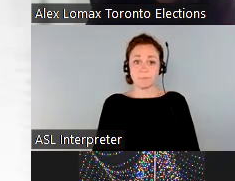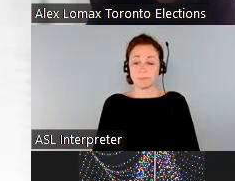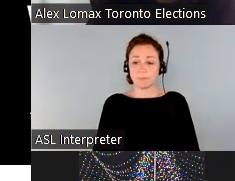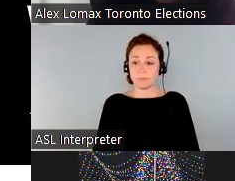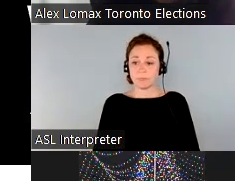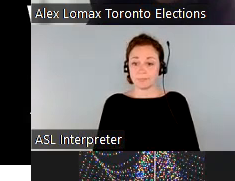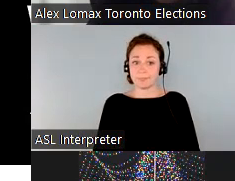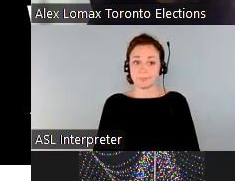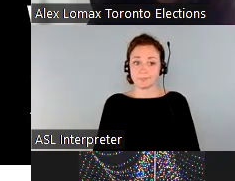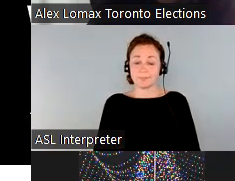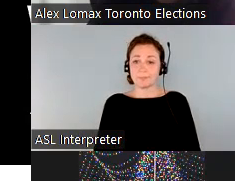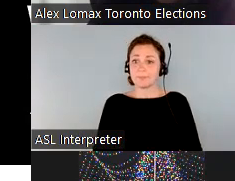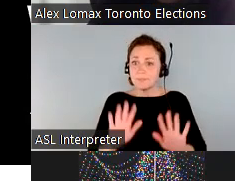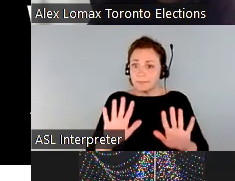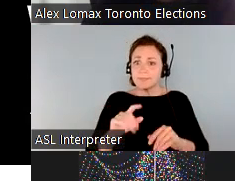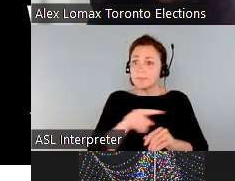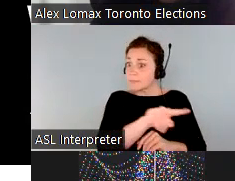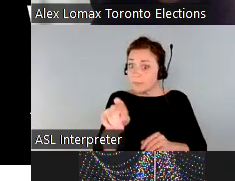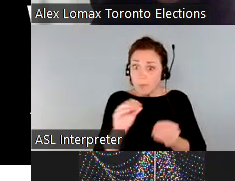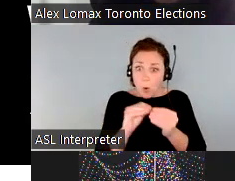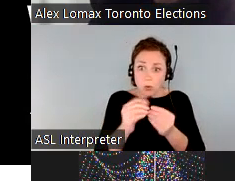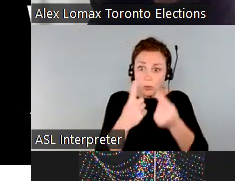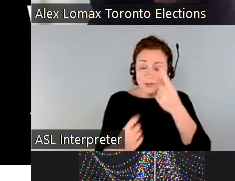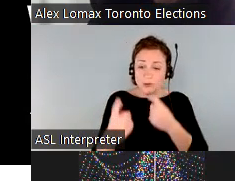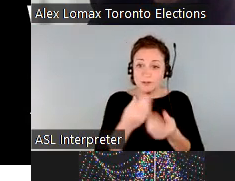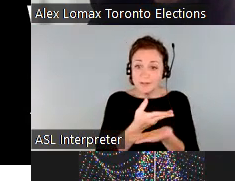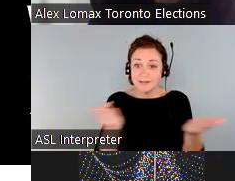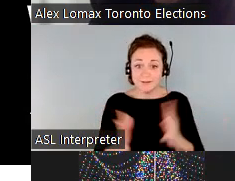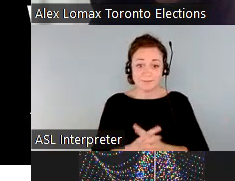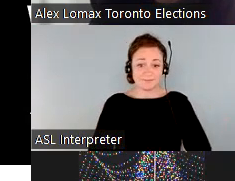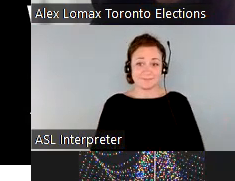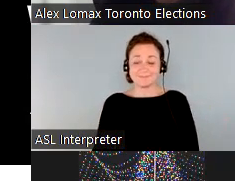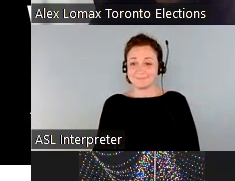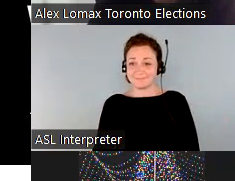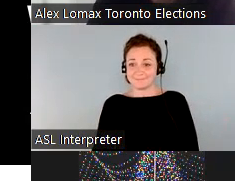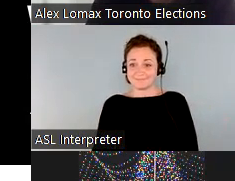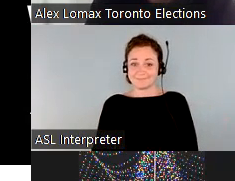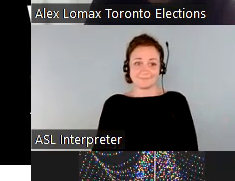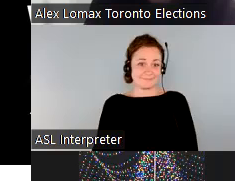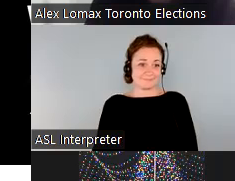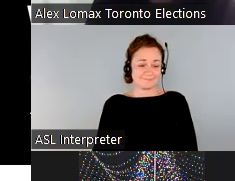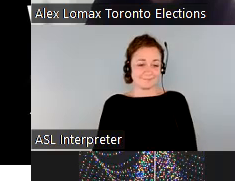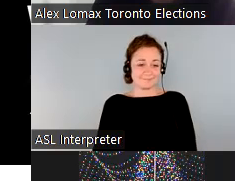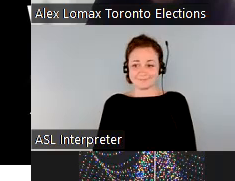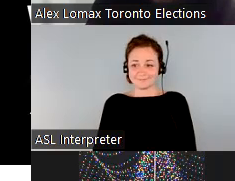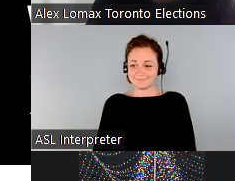Before we move on to participate, does anybody else have any other questions while we're still in this section about voting specifically?